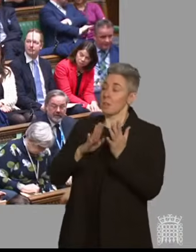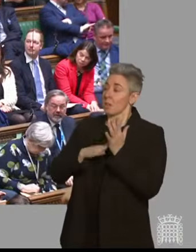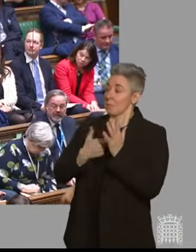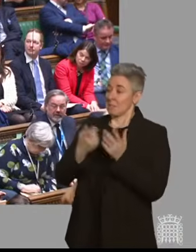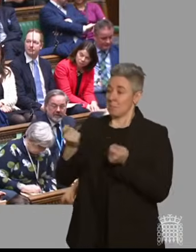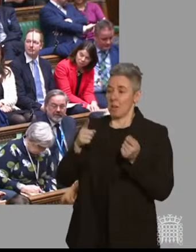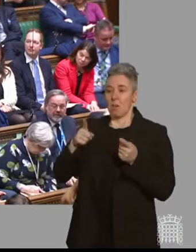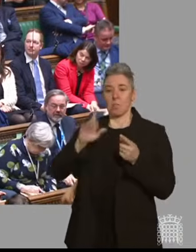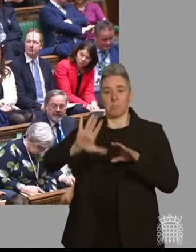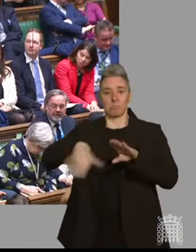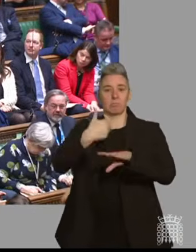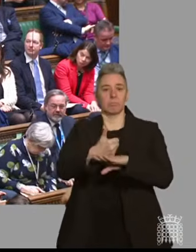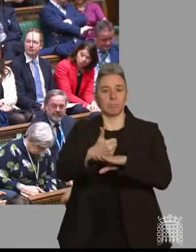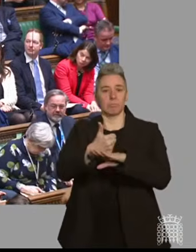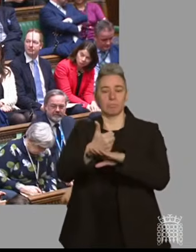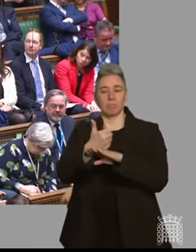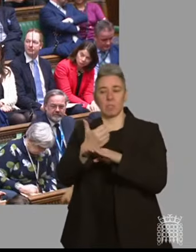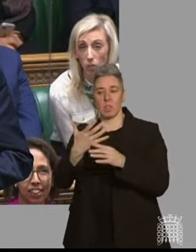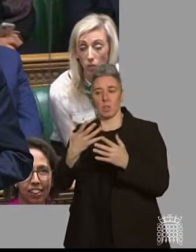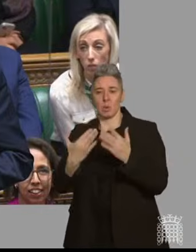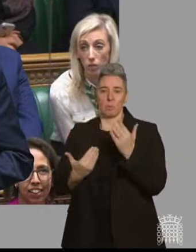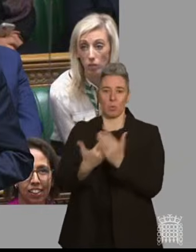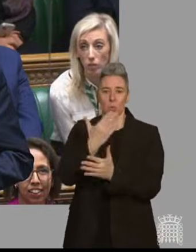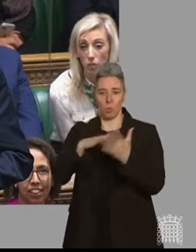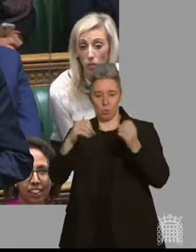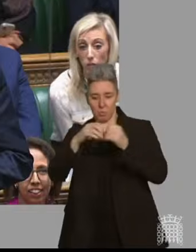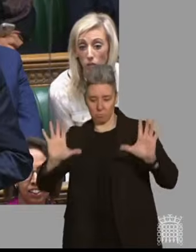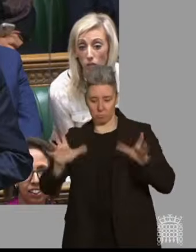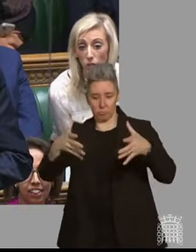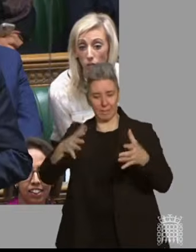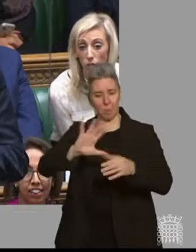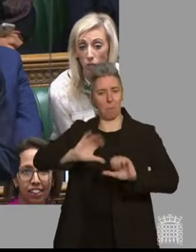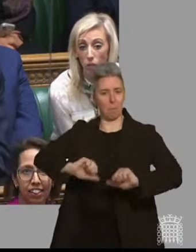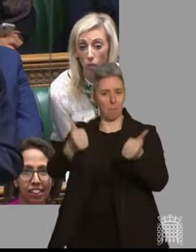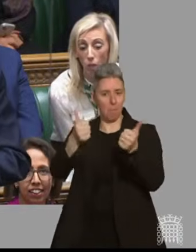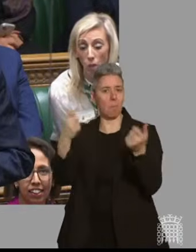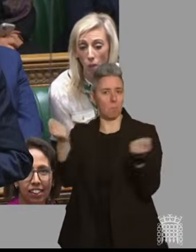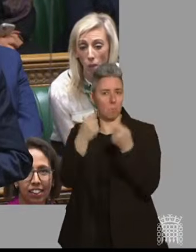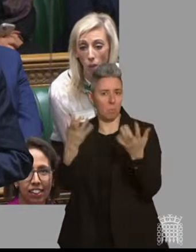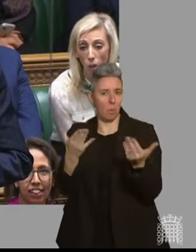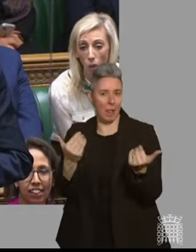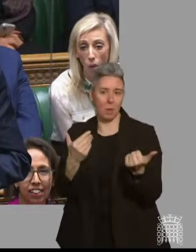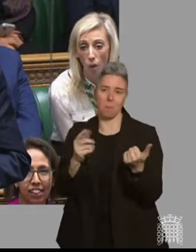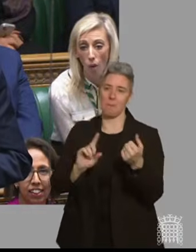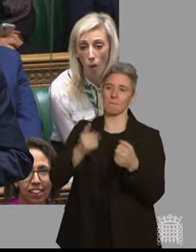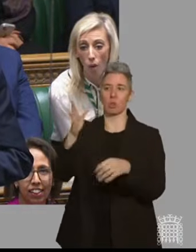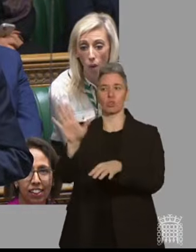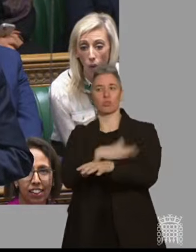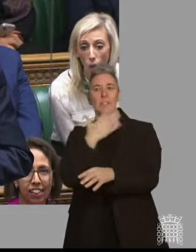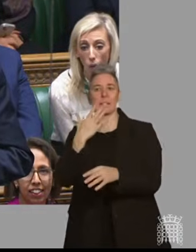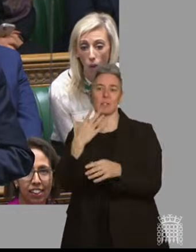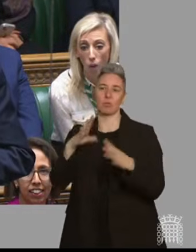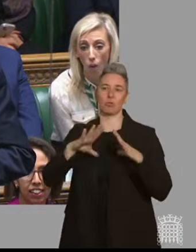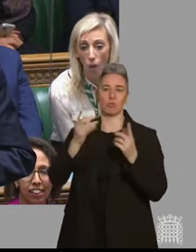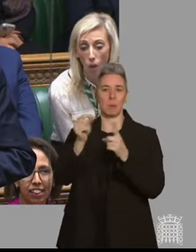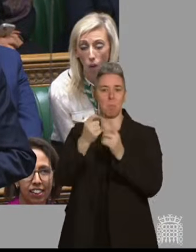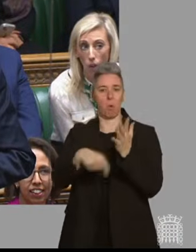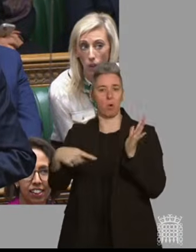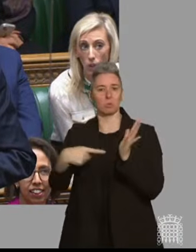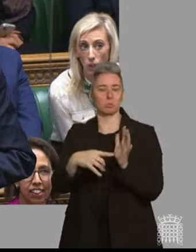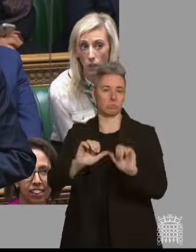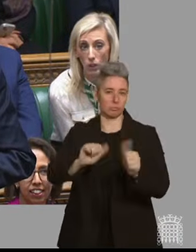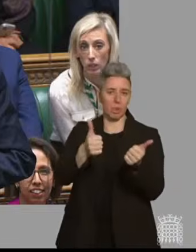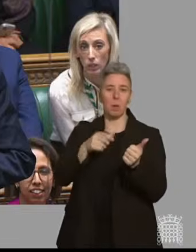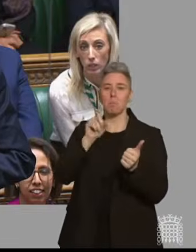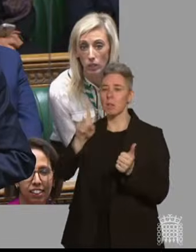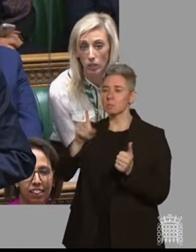Government, who will be responsible for ensuring that there is a robust roads network associated with the Freeport and that there will be sufficient housing for